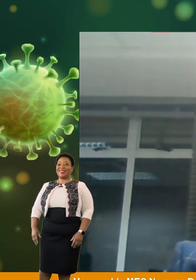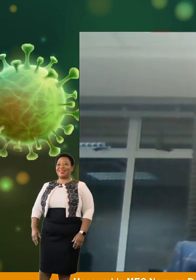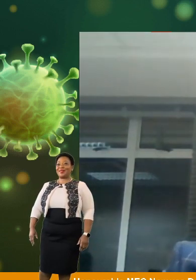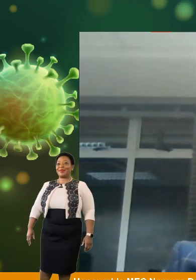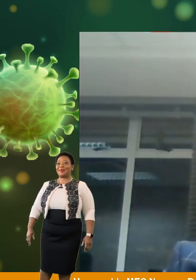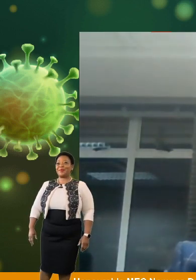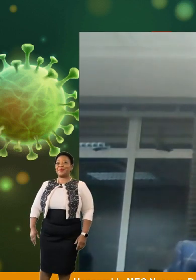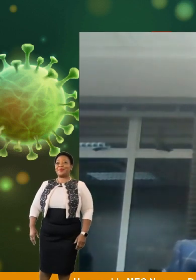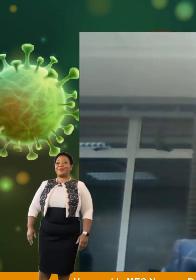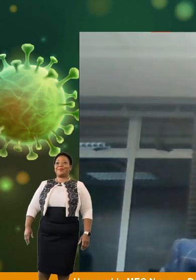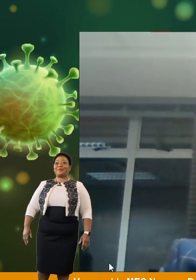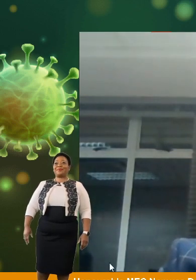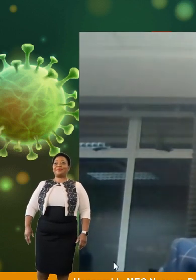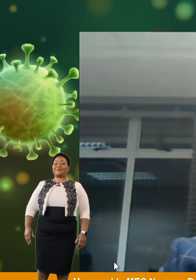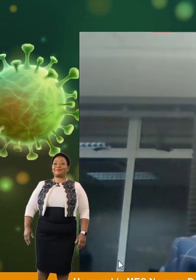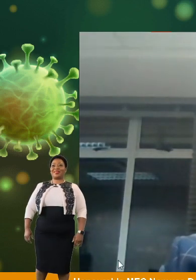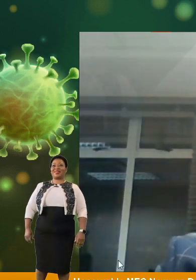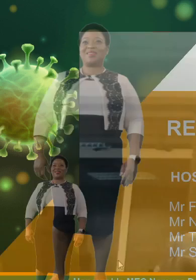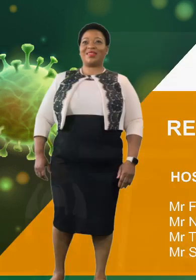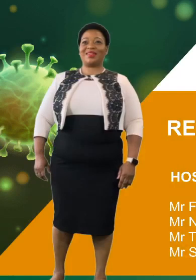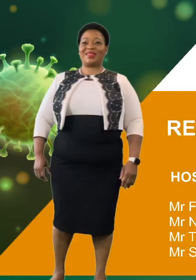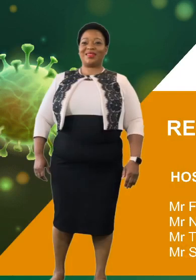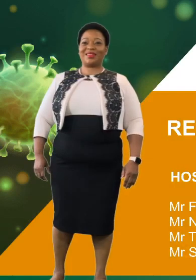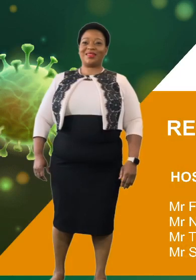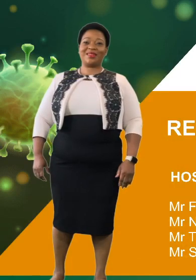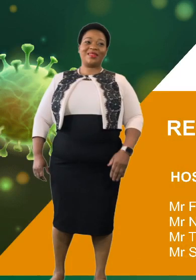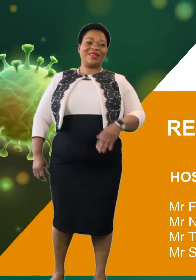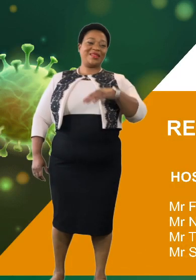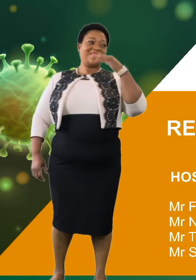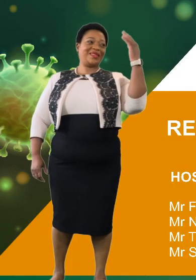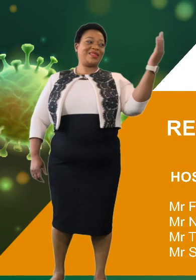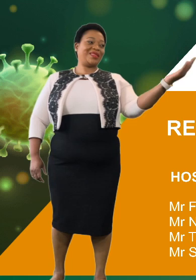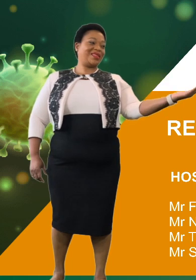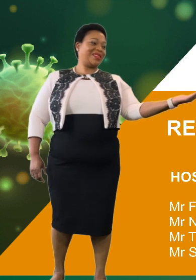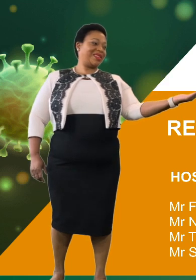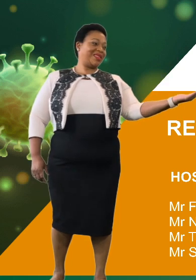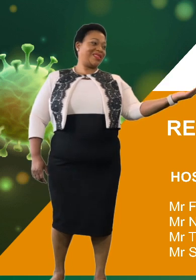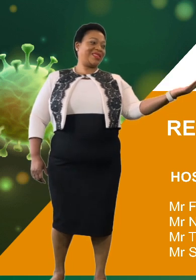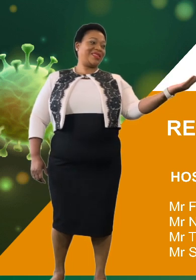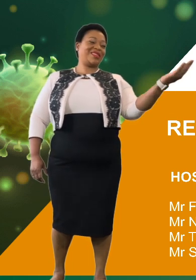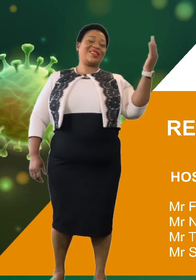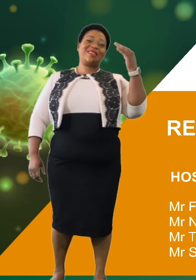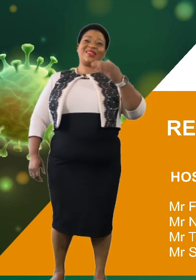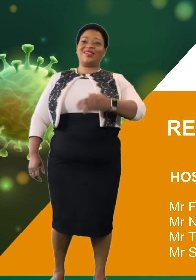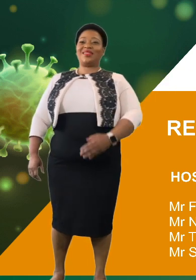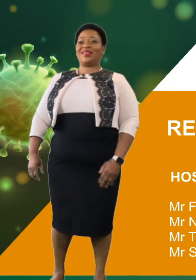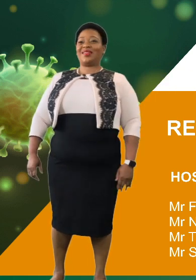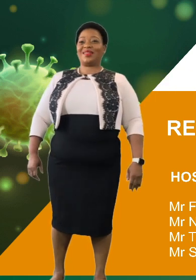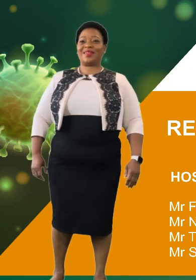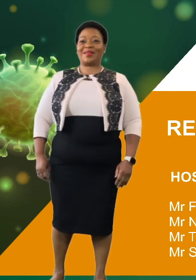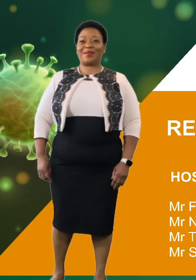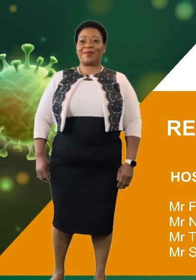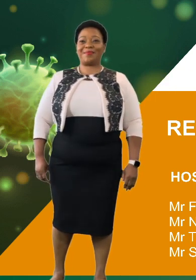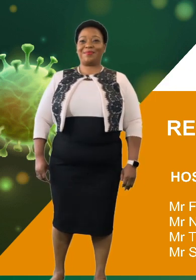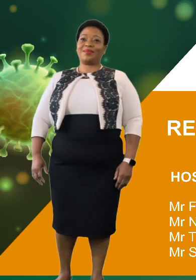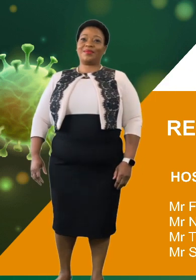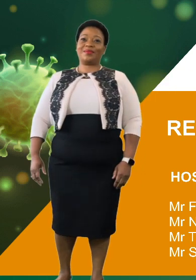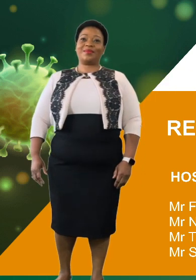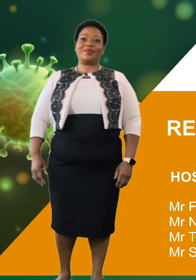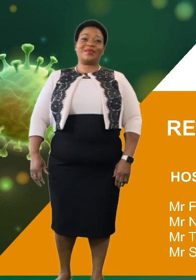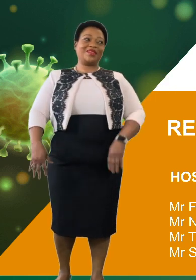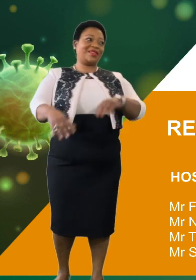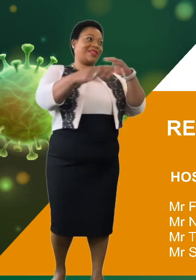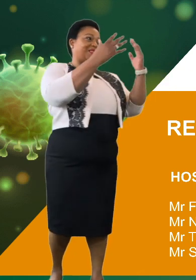those comments coming in. And I'm also noting some of the questions that are coming through. We'll take note of that and